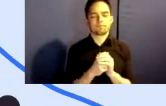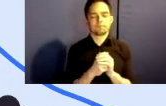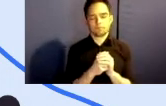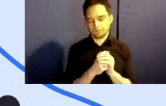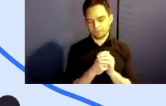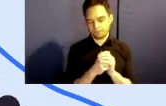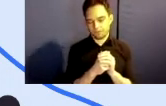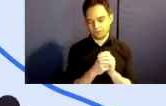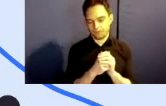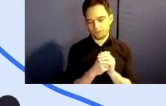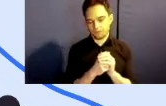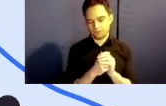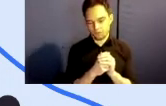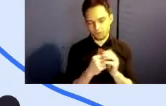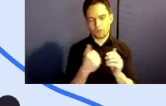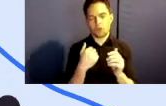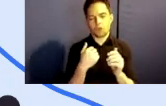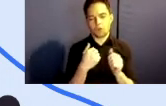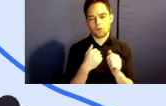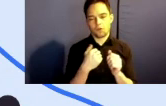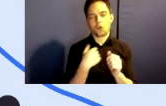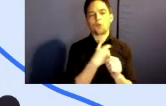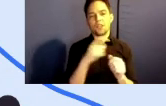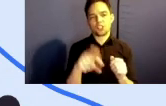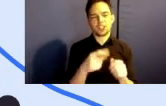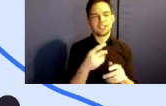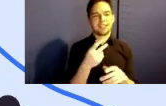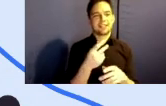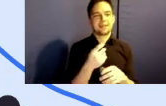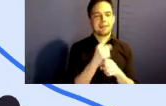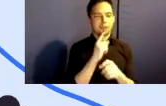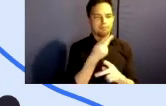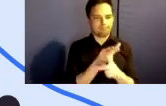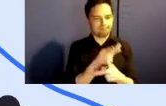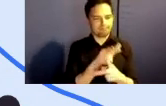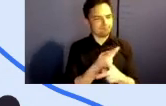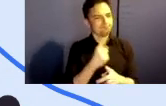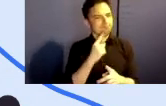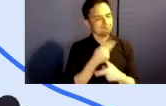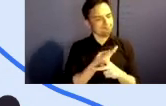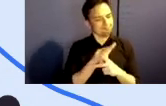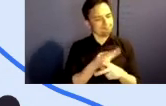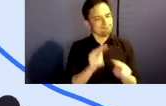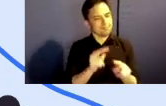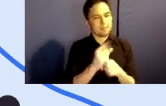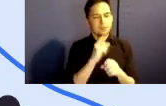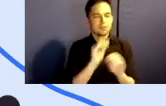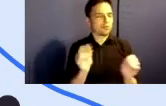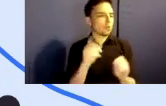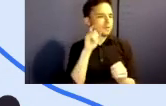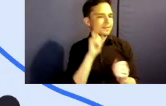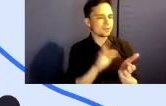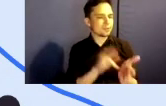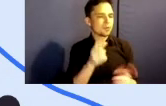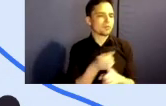should take the best care, best measures to prevent sexual exploitation and abuse.